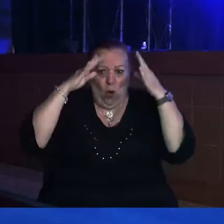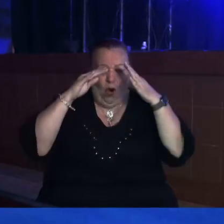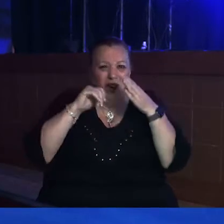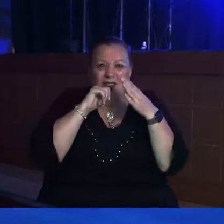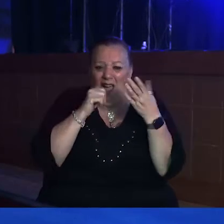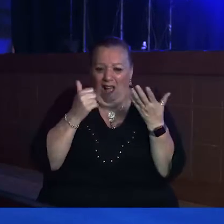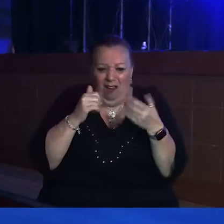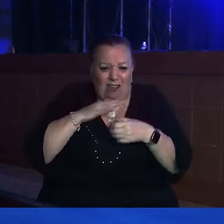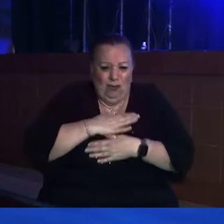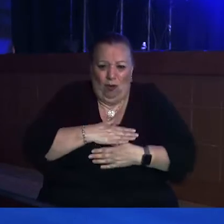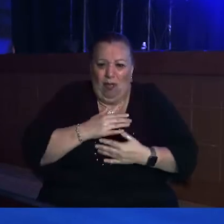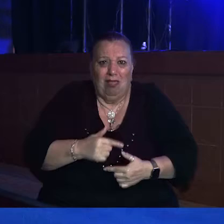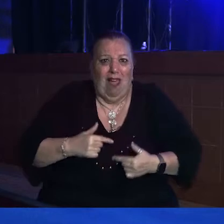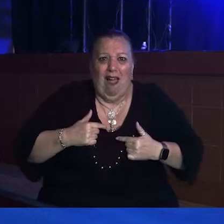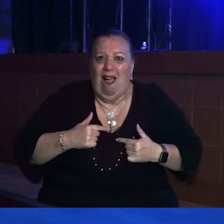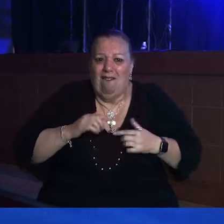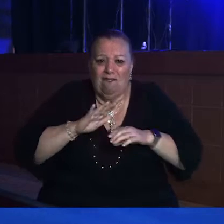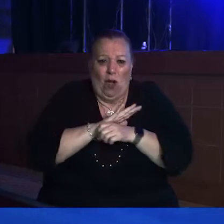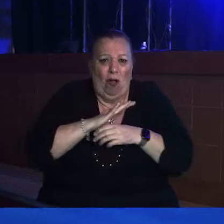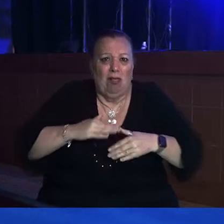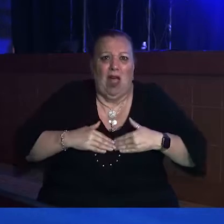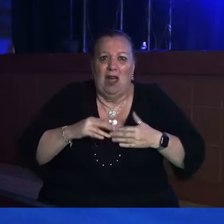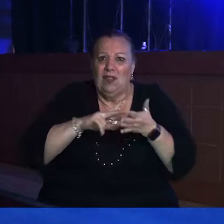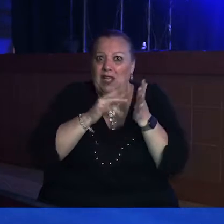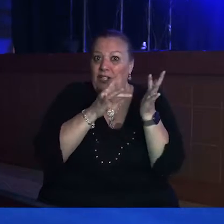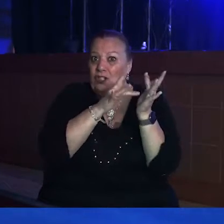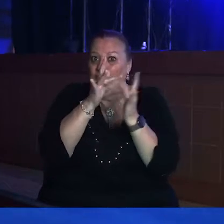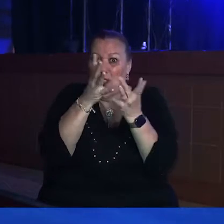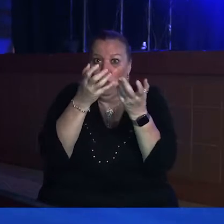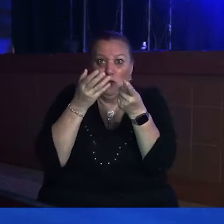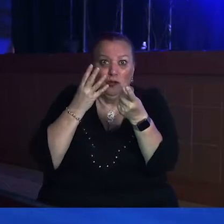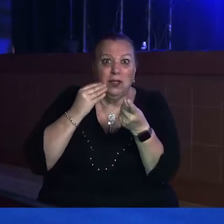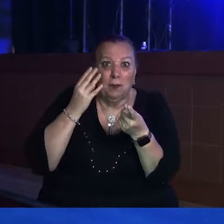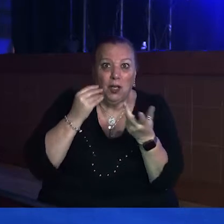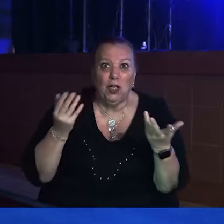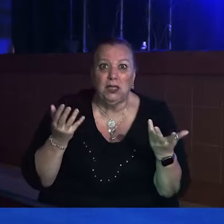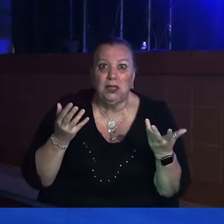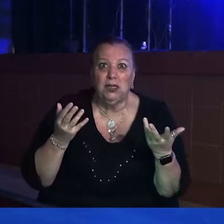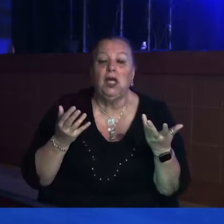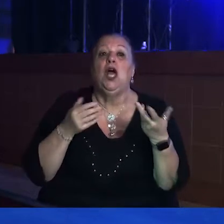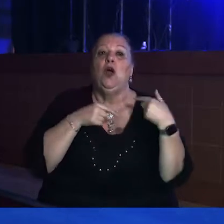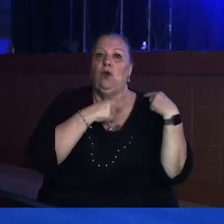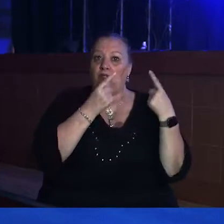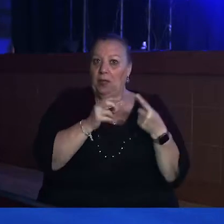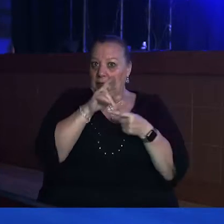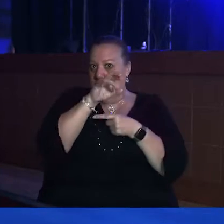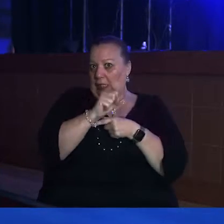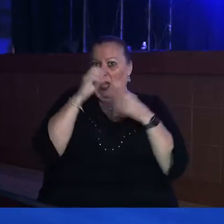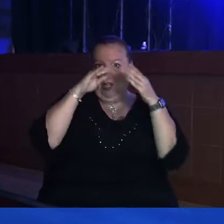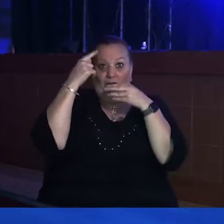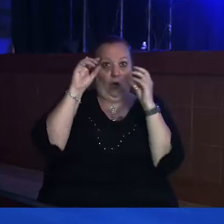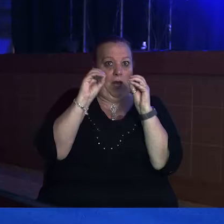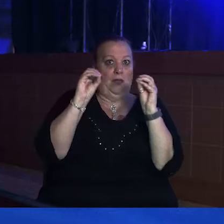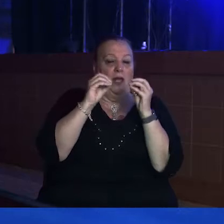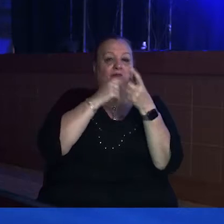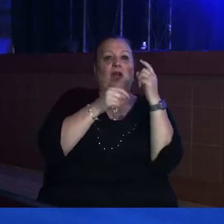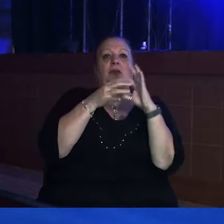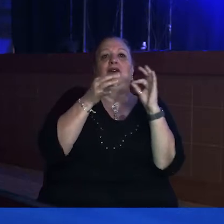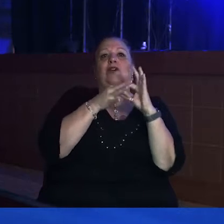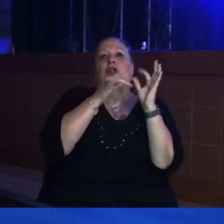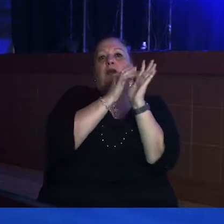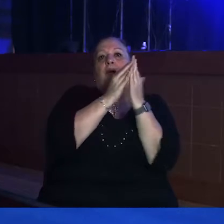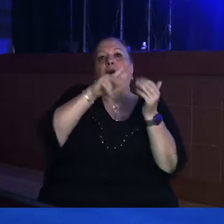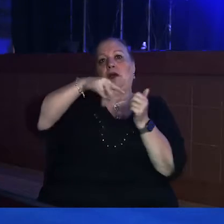full that Jesus intended for you to experience. We've been in this series, Anxious for Nothing. It comes from a verse of scripture in Philippians chapter